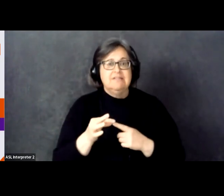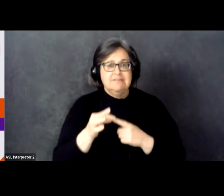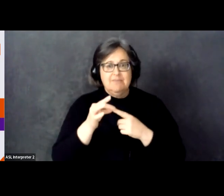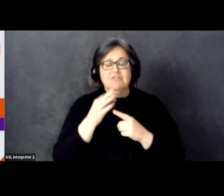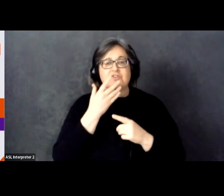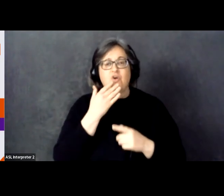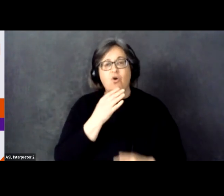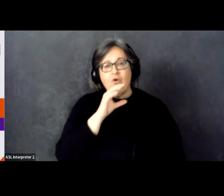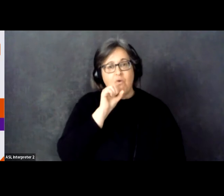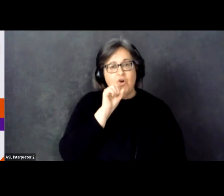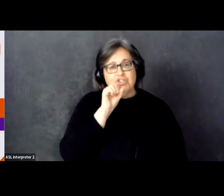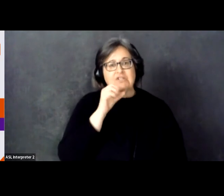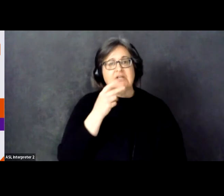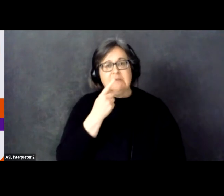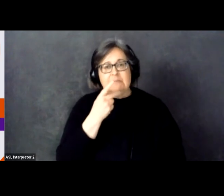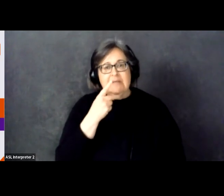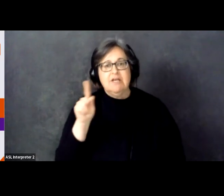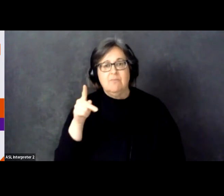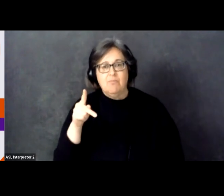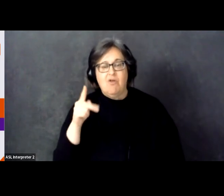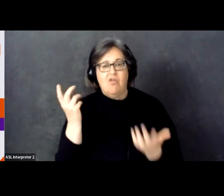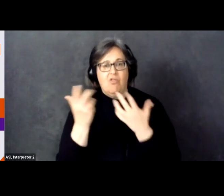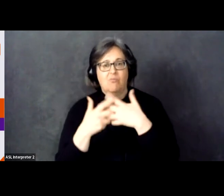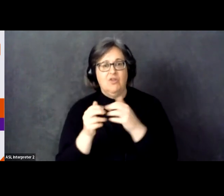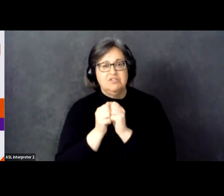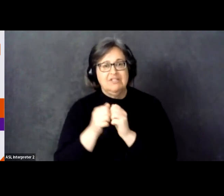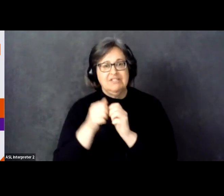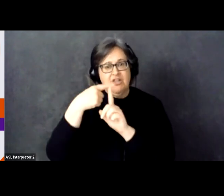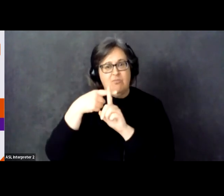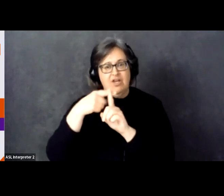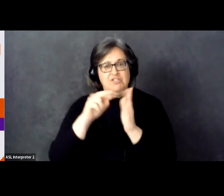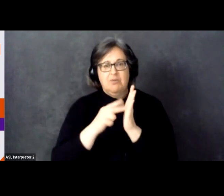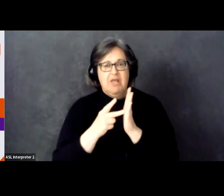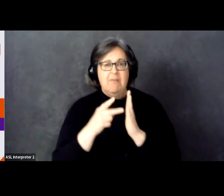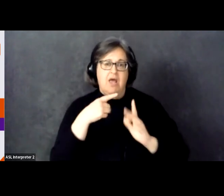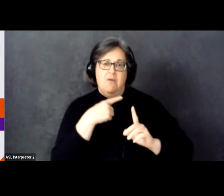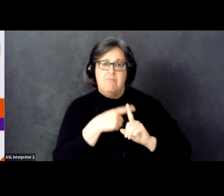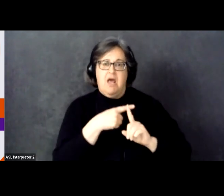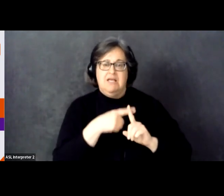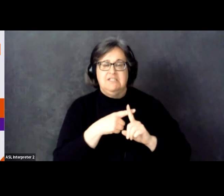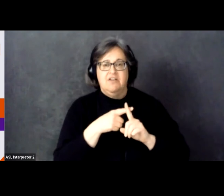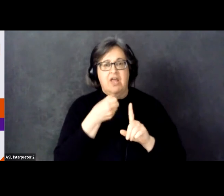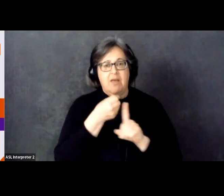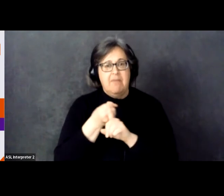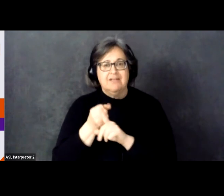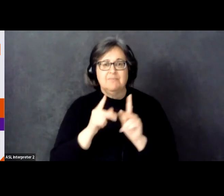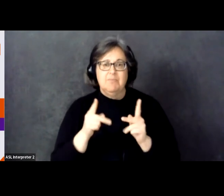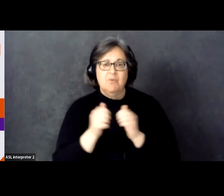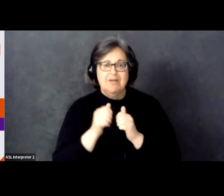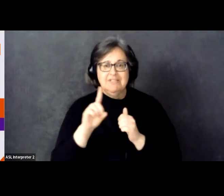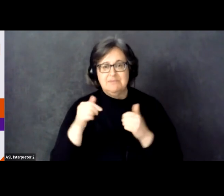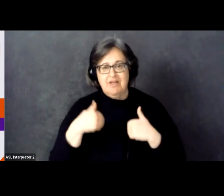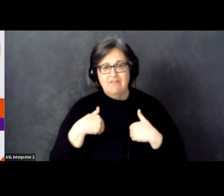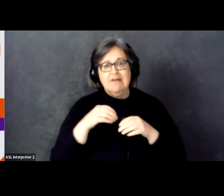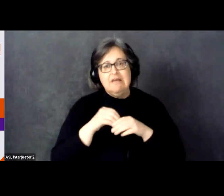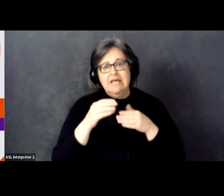fuchsia, and purple, all coming together. The plus sign symbolizes the positive impact that people with disabilities have in